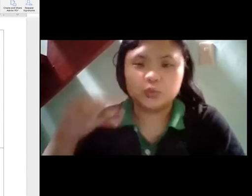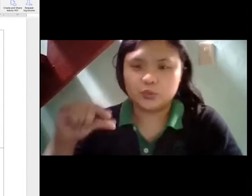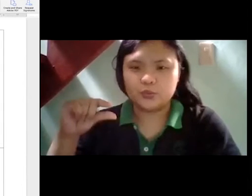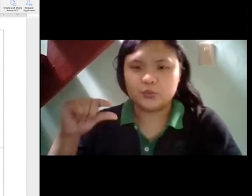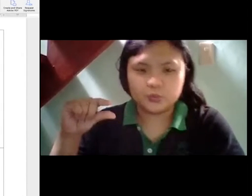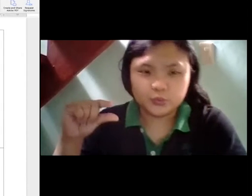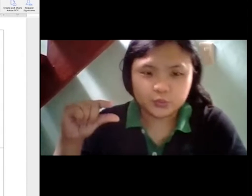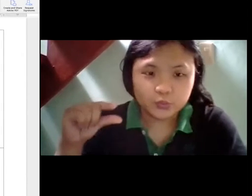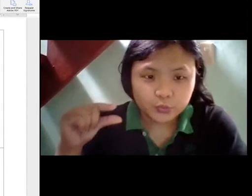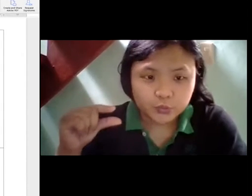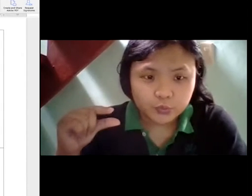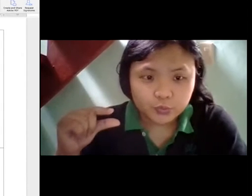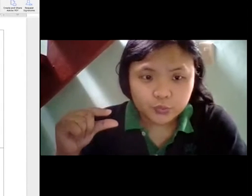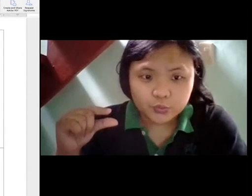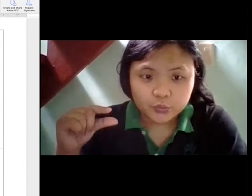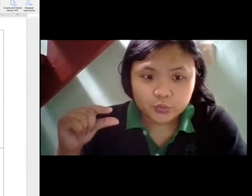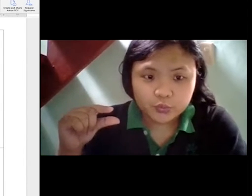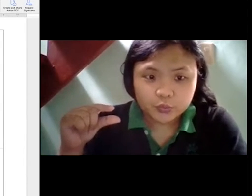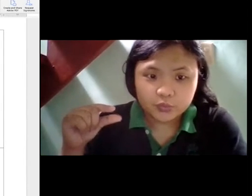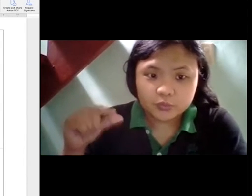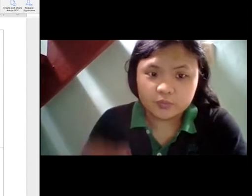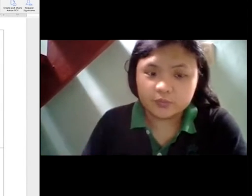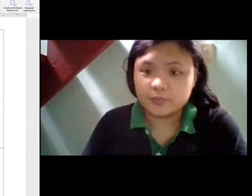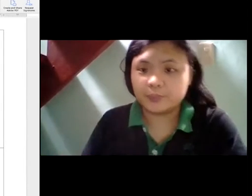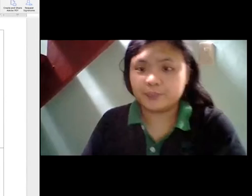And what about big and small object?